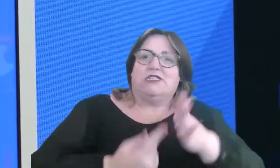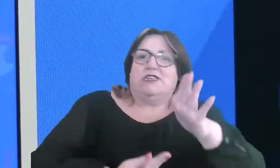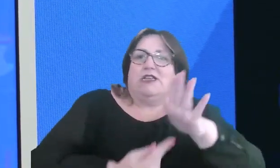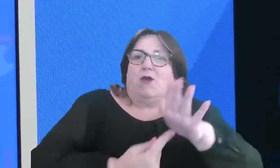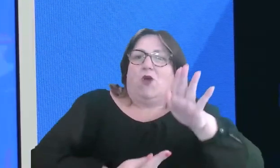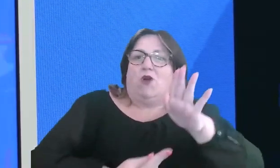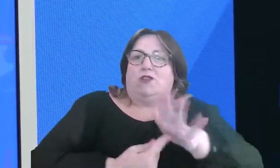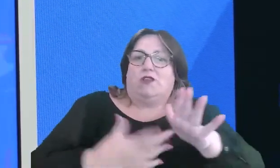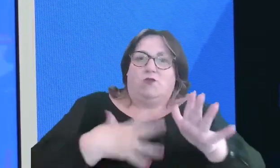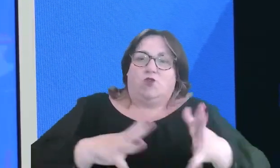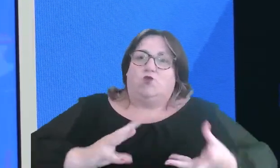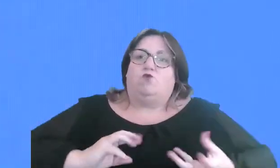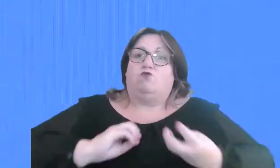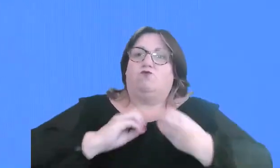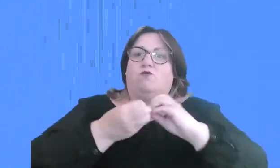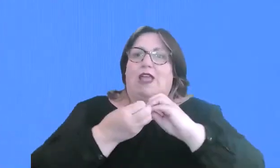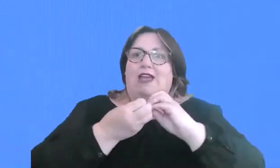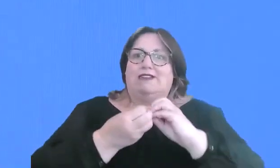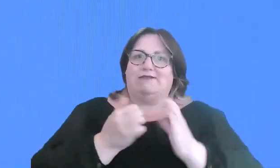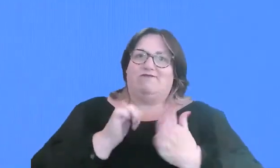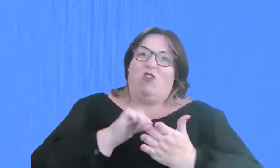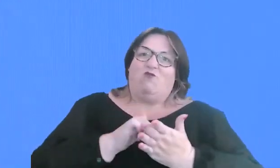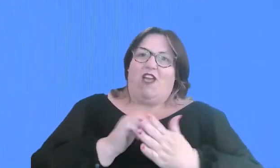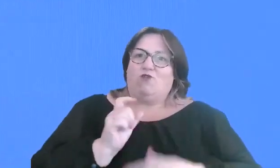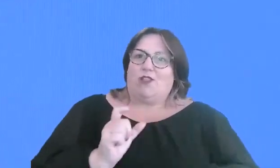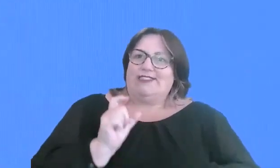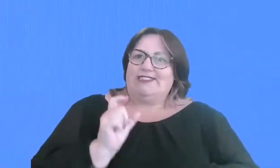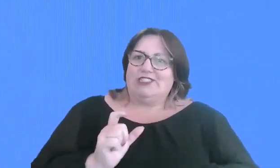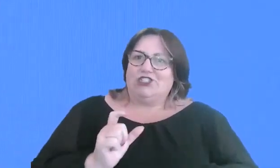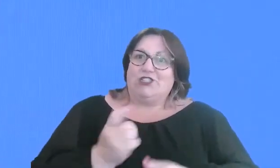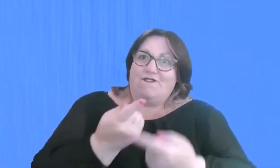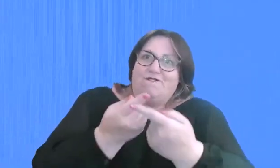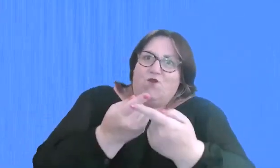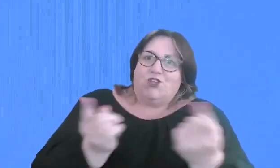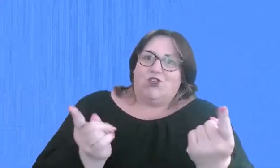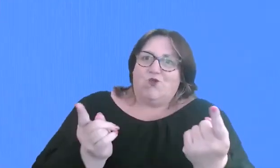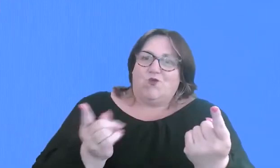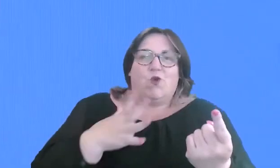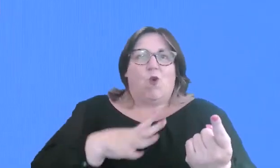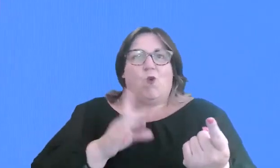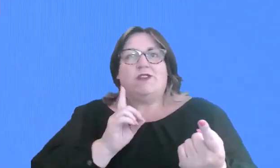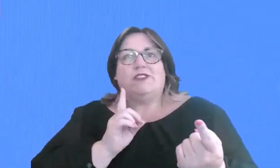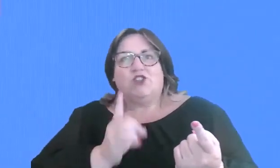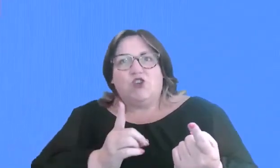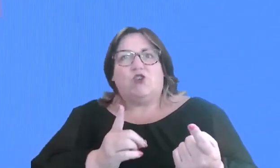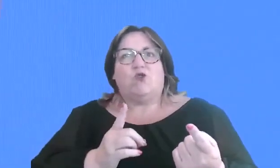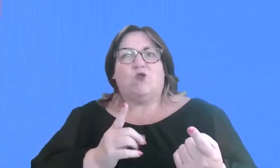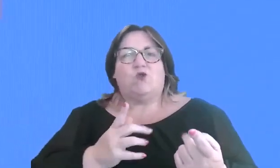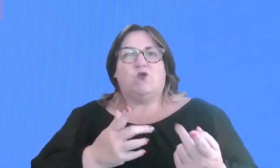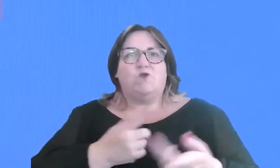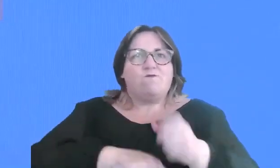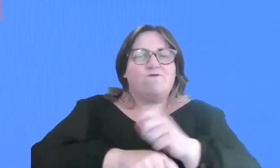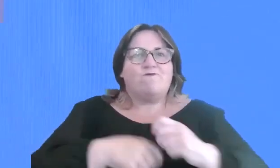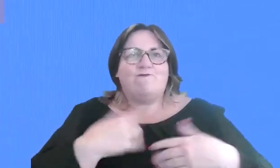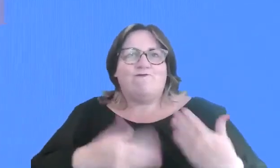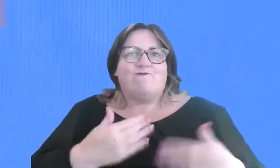conditions for you if we're having that conversation about what we're doing. You're able to put your fingerprints on what you're